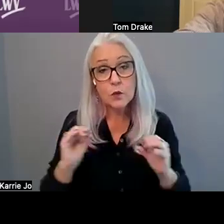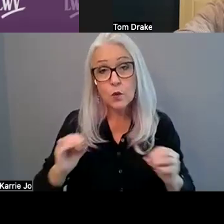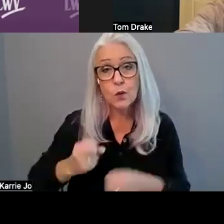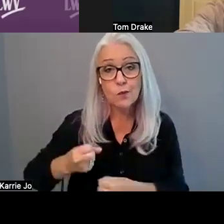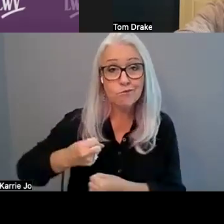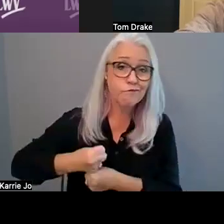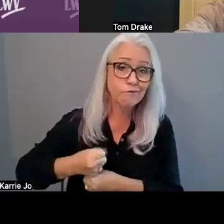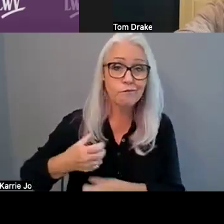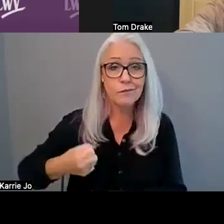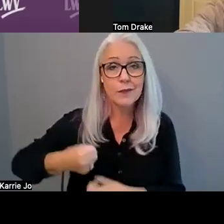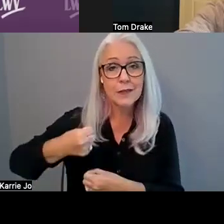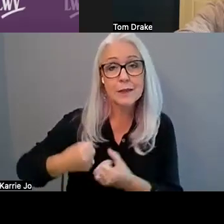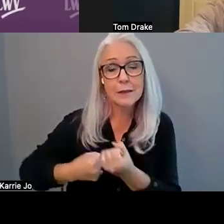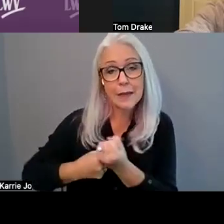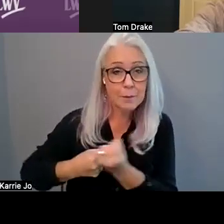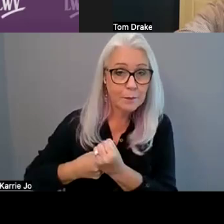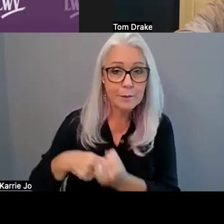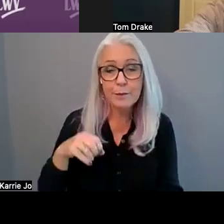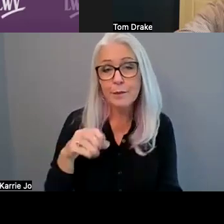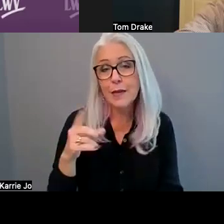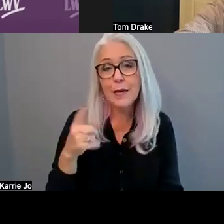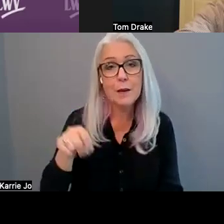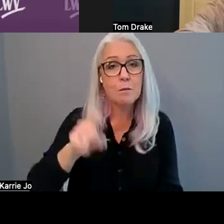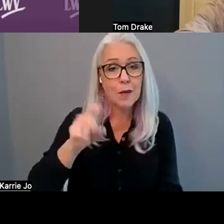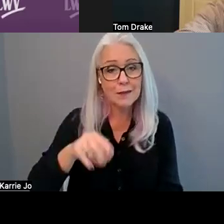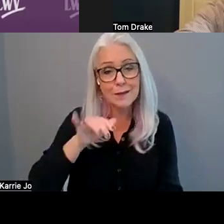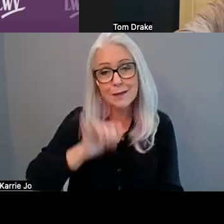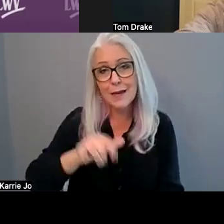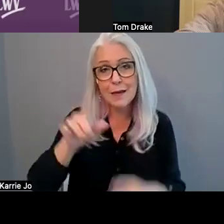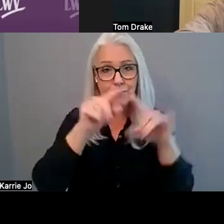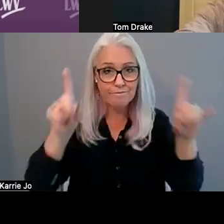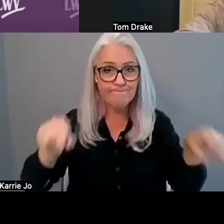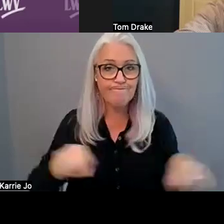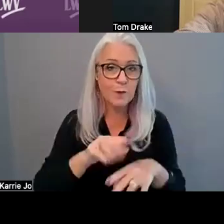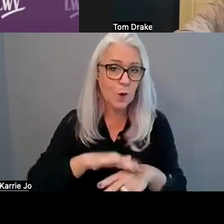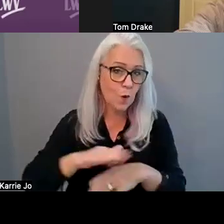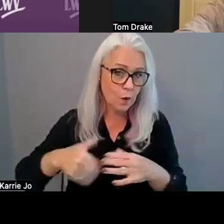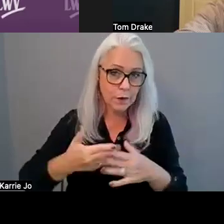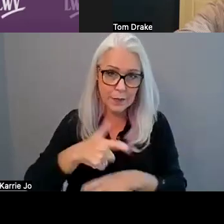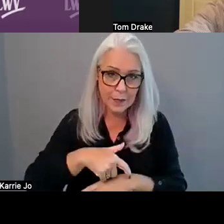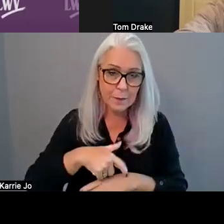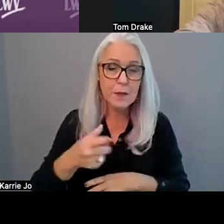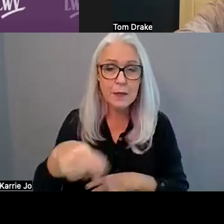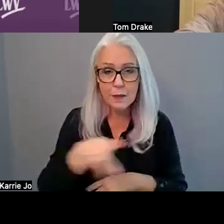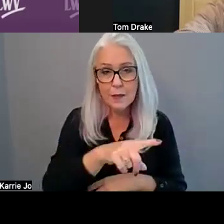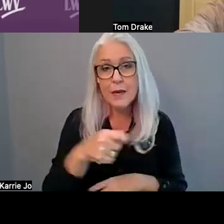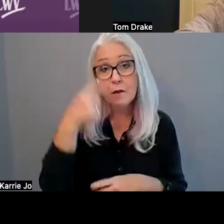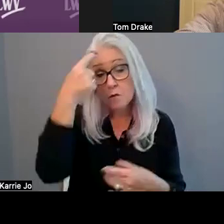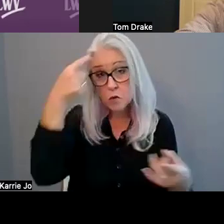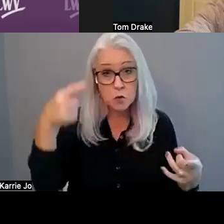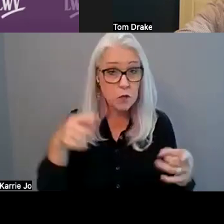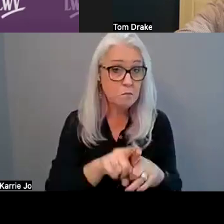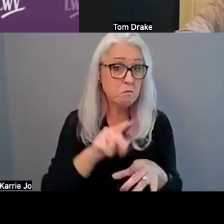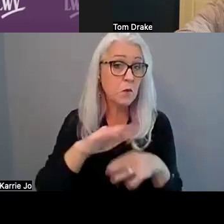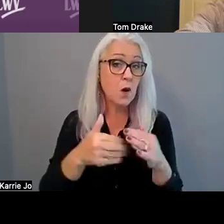visible, and candidates must remain visible on the screen at all times. The candidates have agreed to these ground rules,